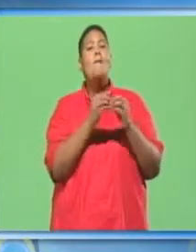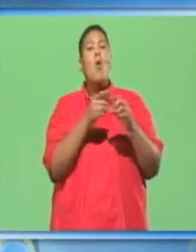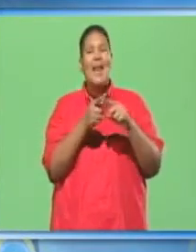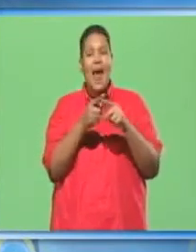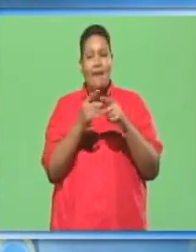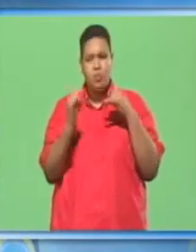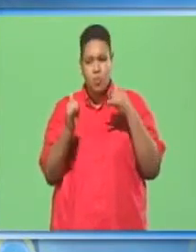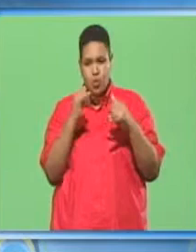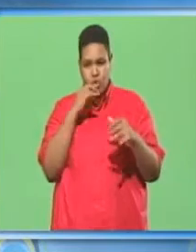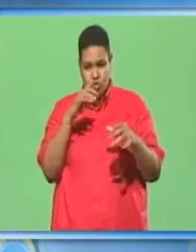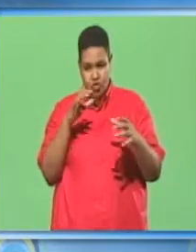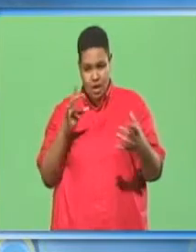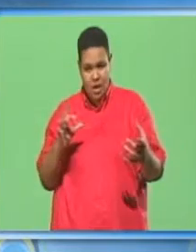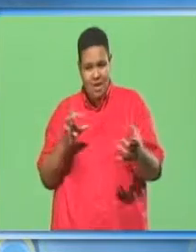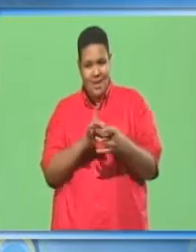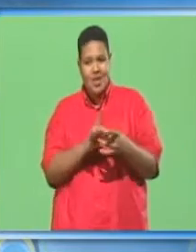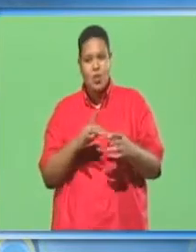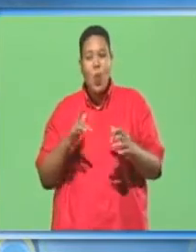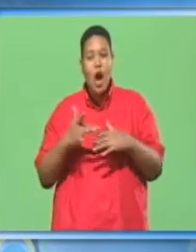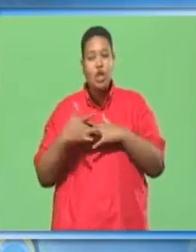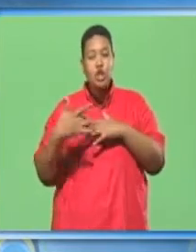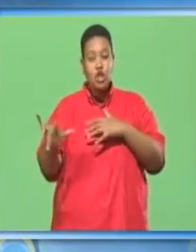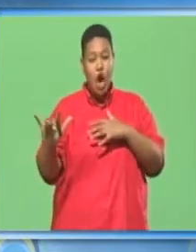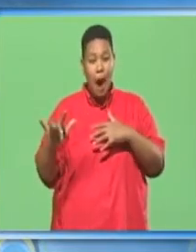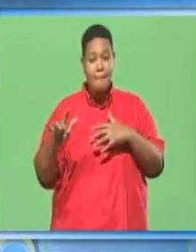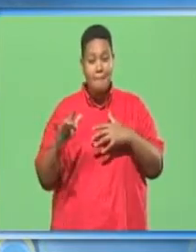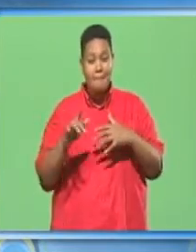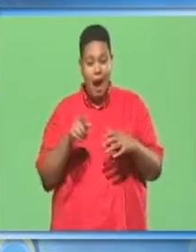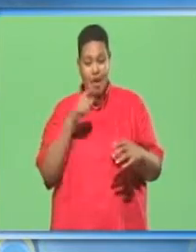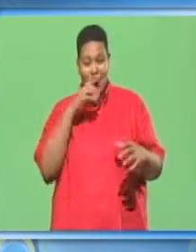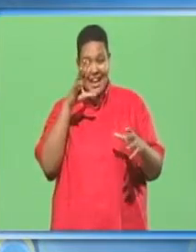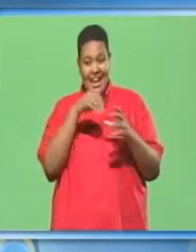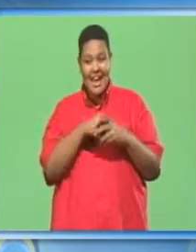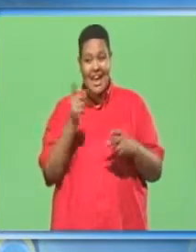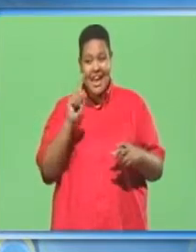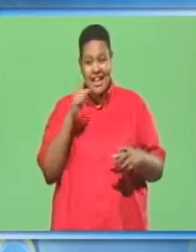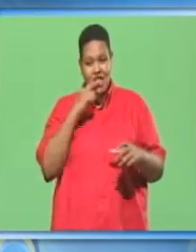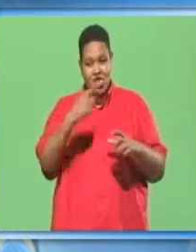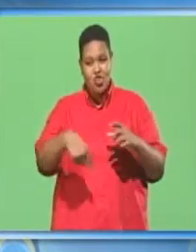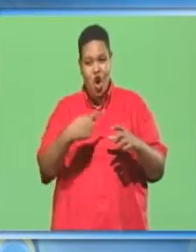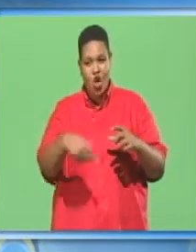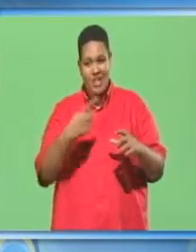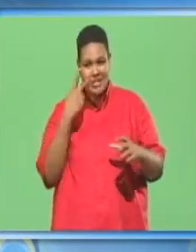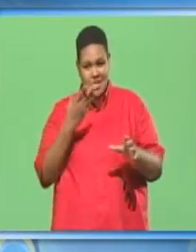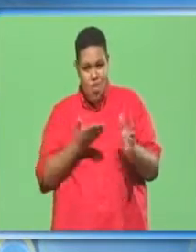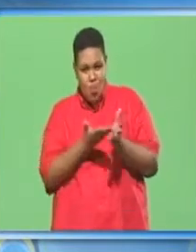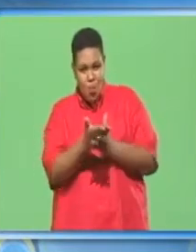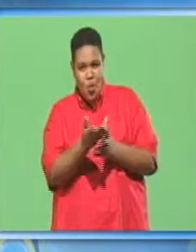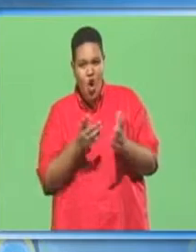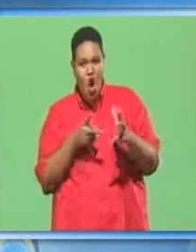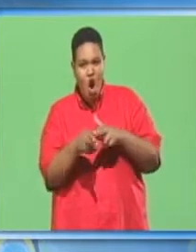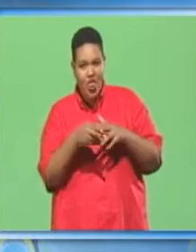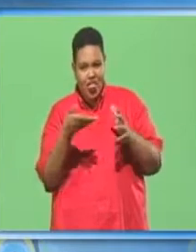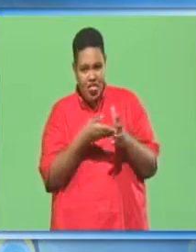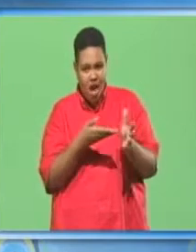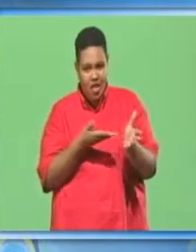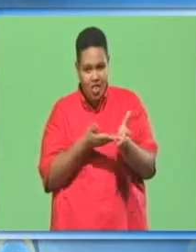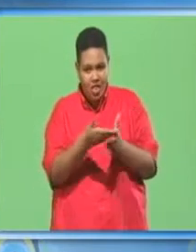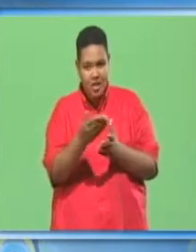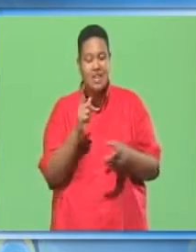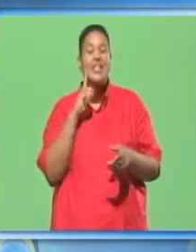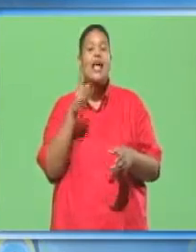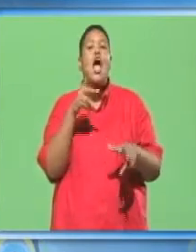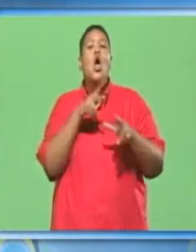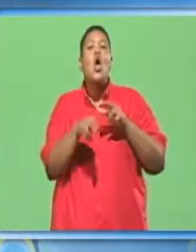are honed to a very sharp edge and arranged radially in the cylindrical cutter head such that